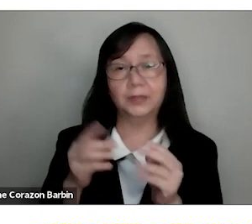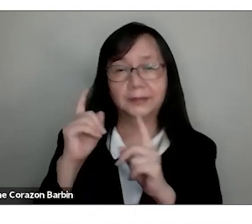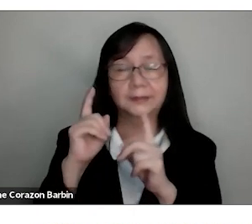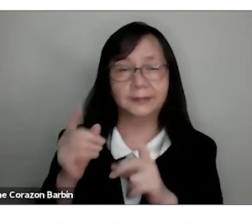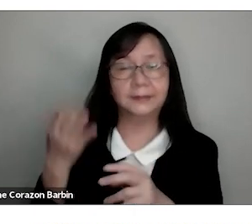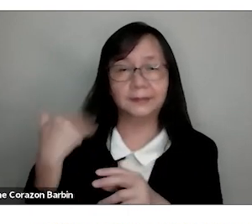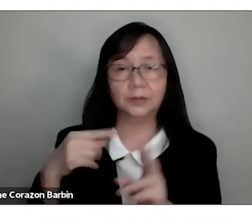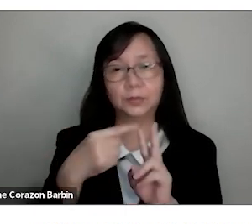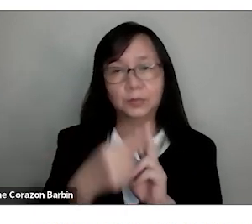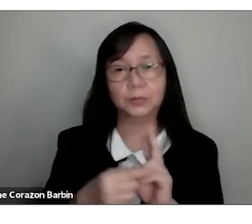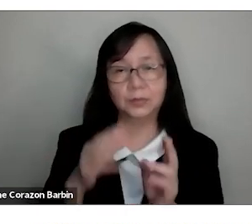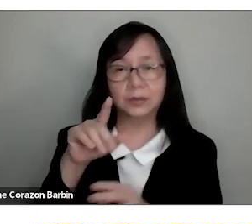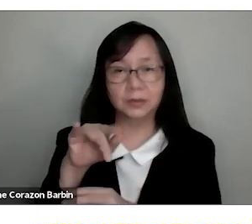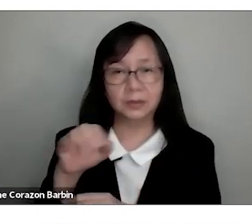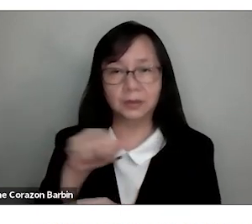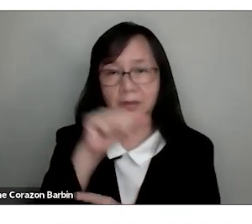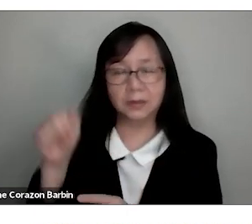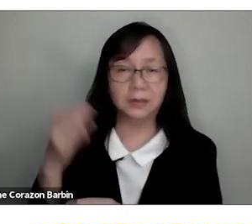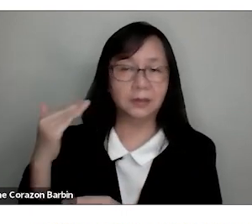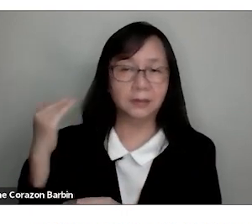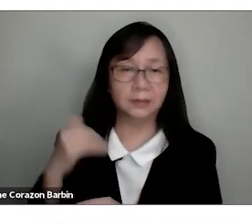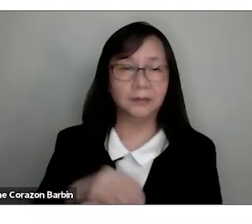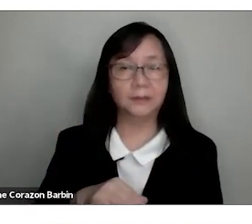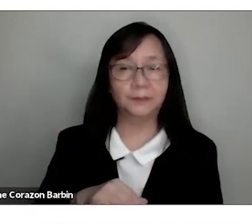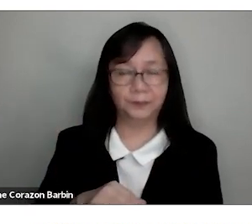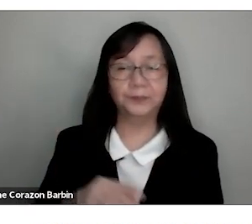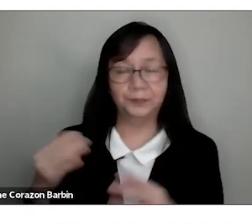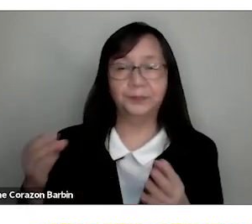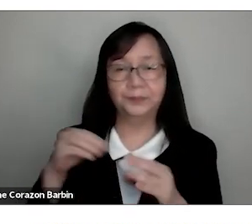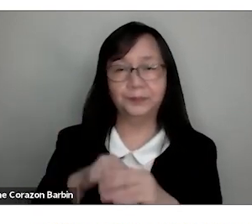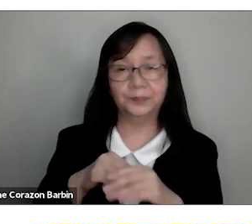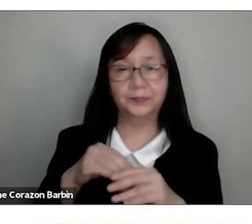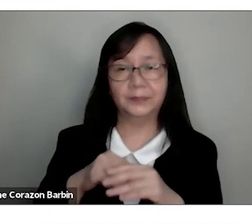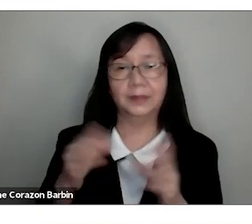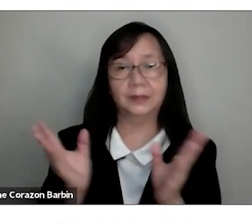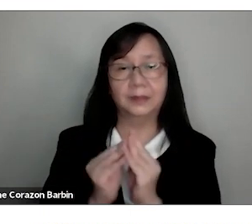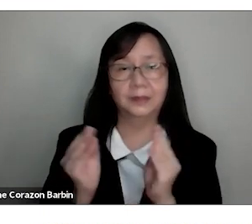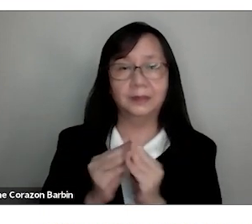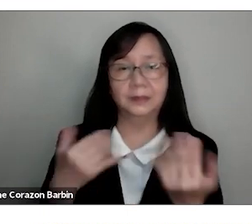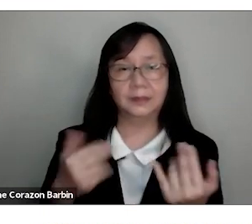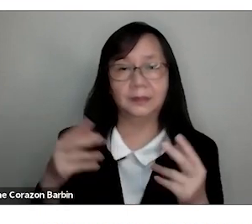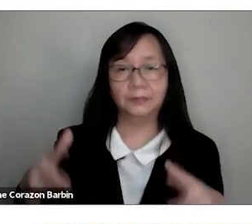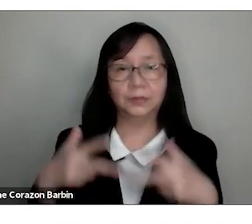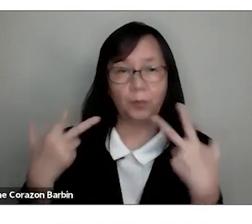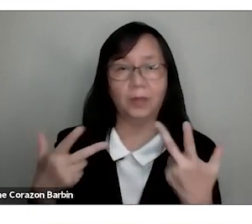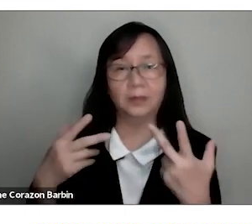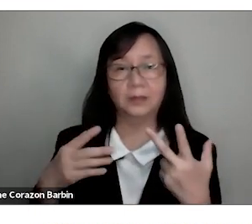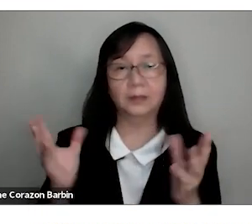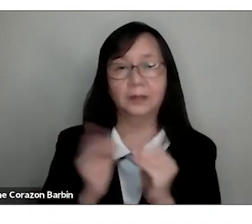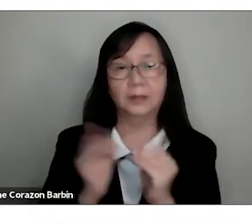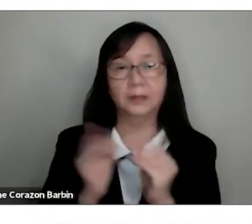activities conducted by CRC Asia before, so took part in the sessions. The virtual consultation spanned for a total